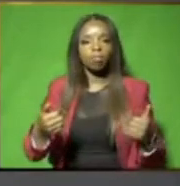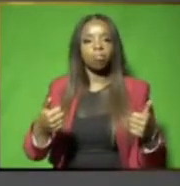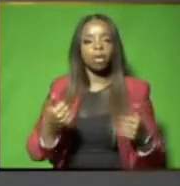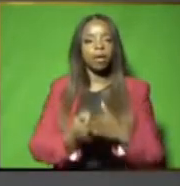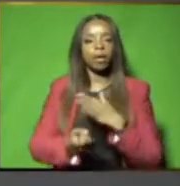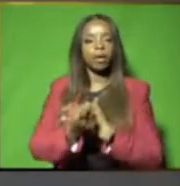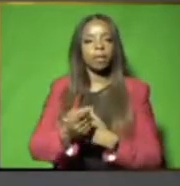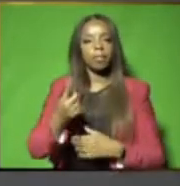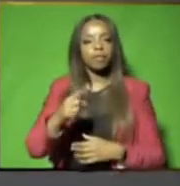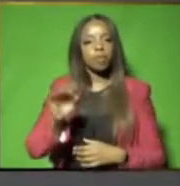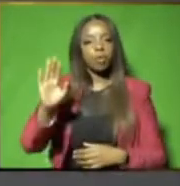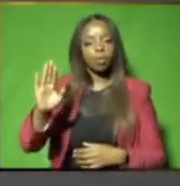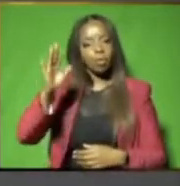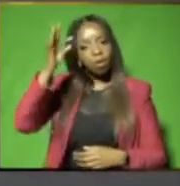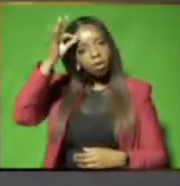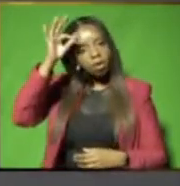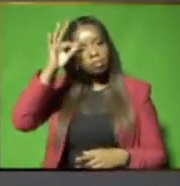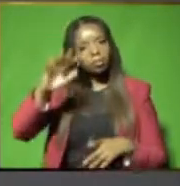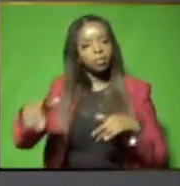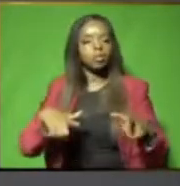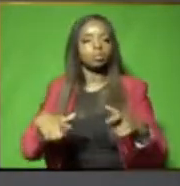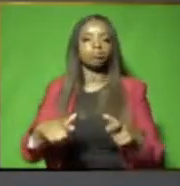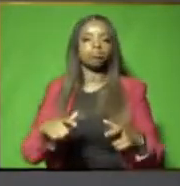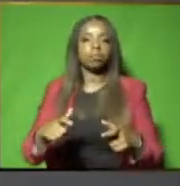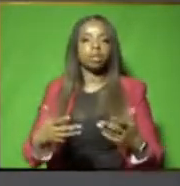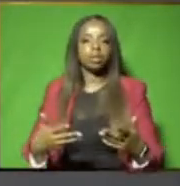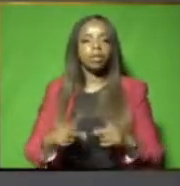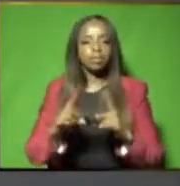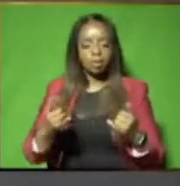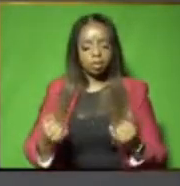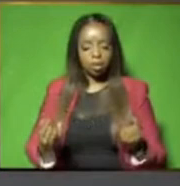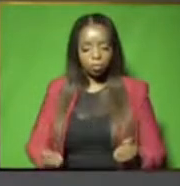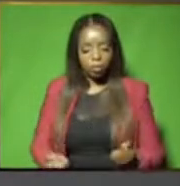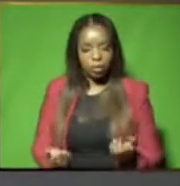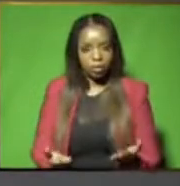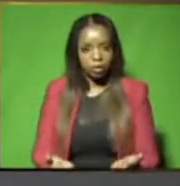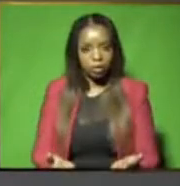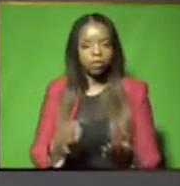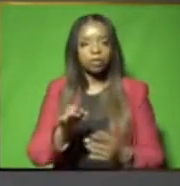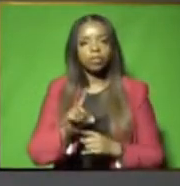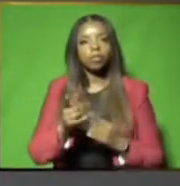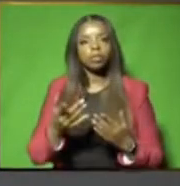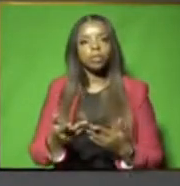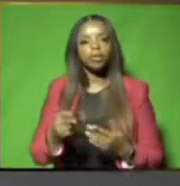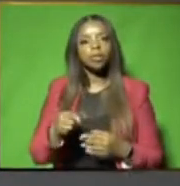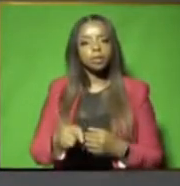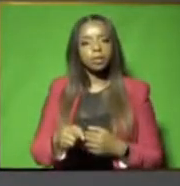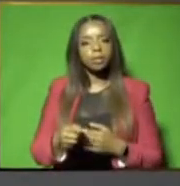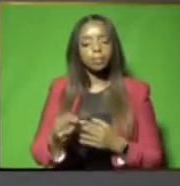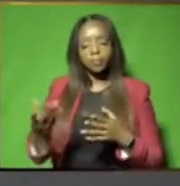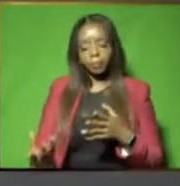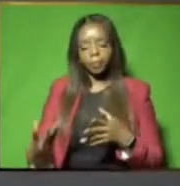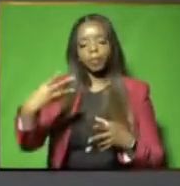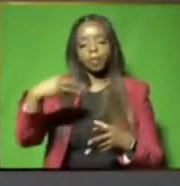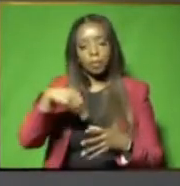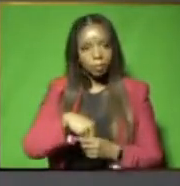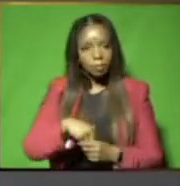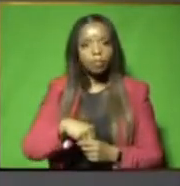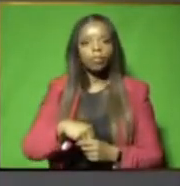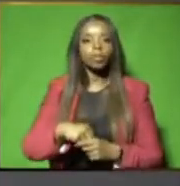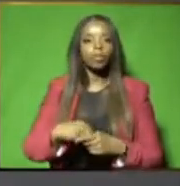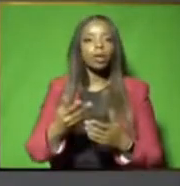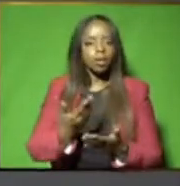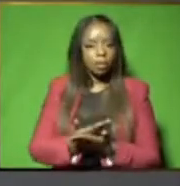lip service to this initiative will only serve as an antagonistic paradigm to an inclusive, capable